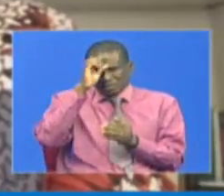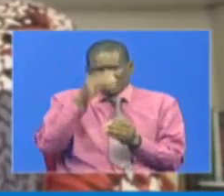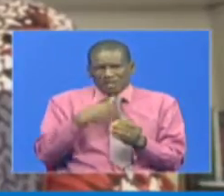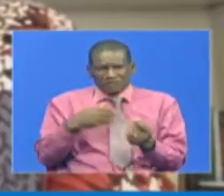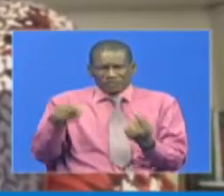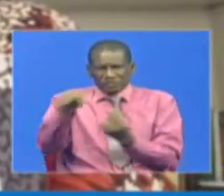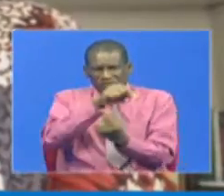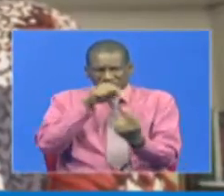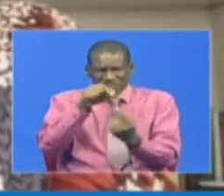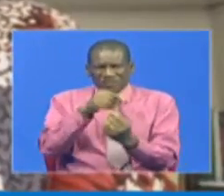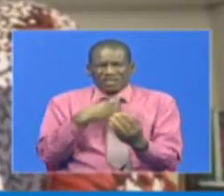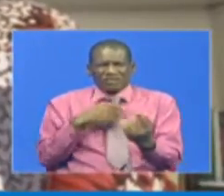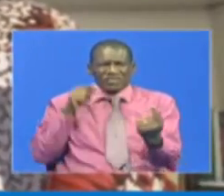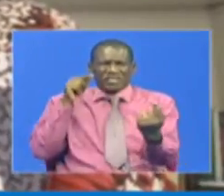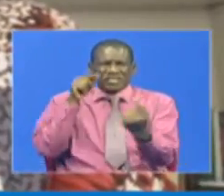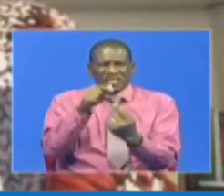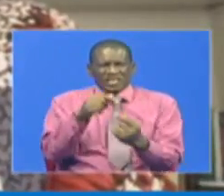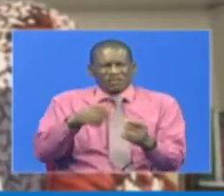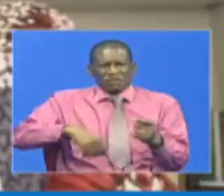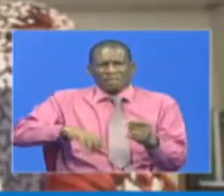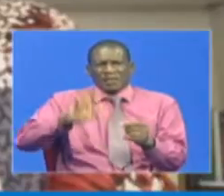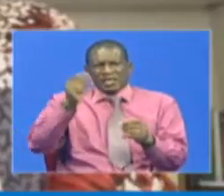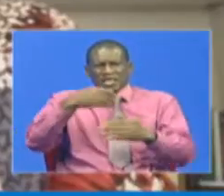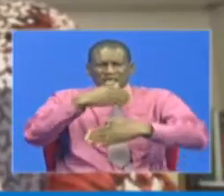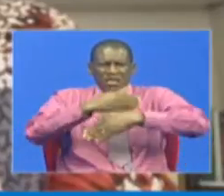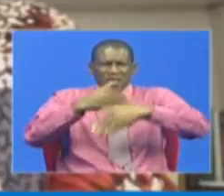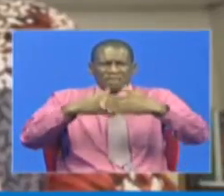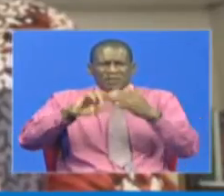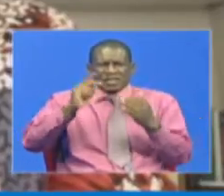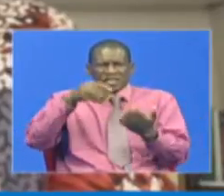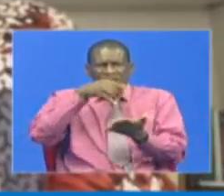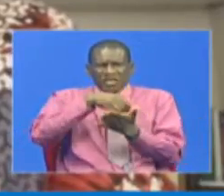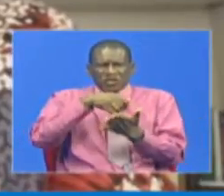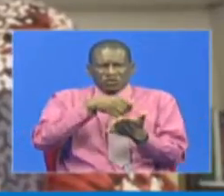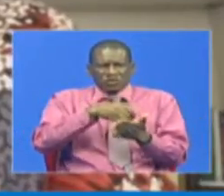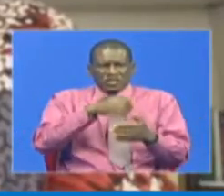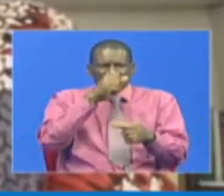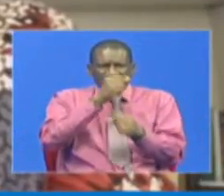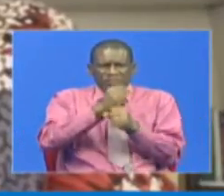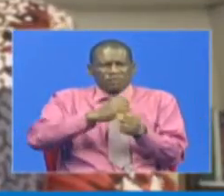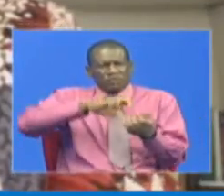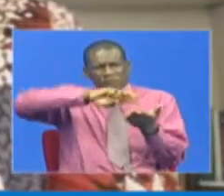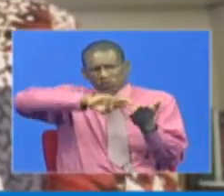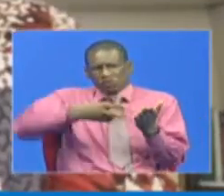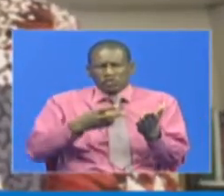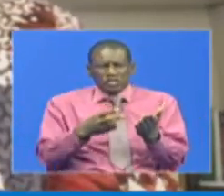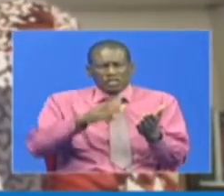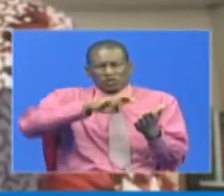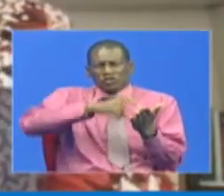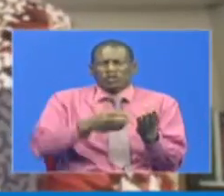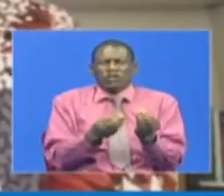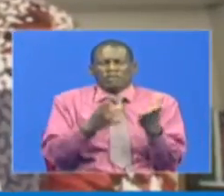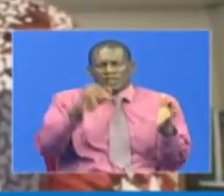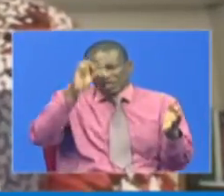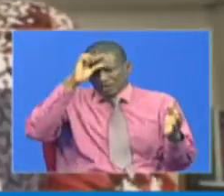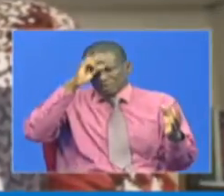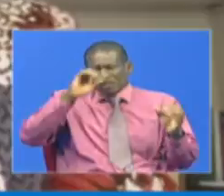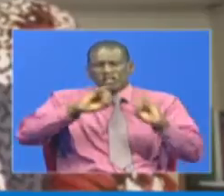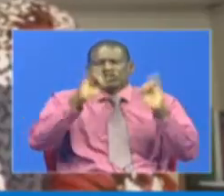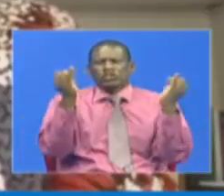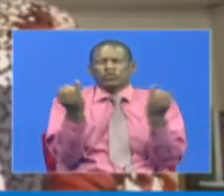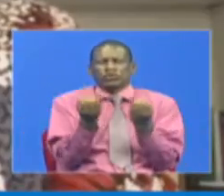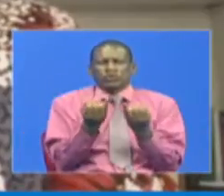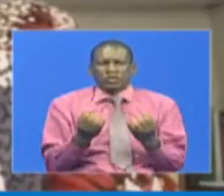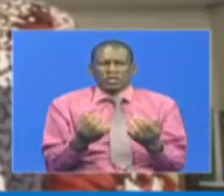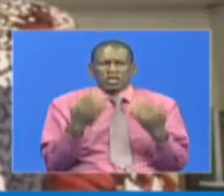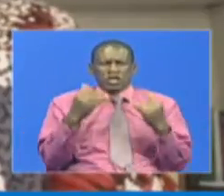and targets for Buy Kenya, Build Kenya, including in the performance contracts of most government agencies.